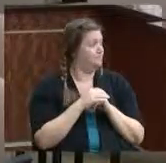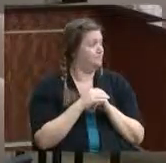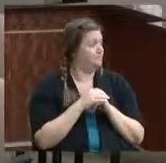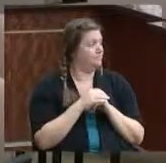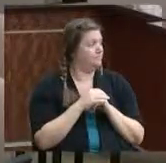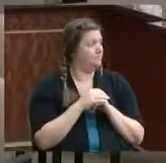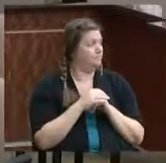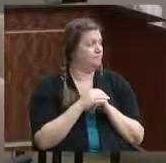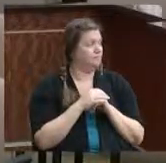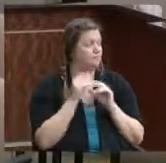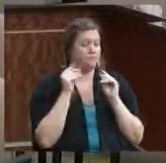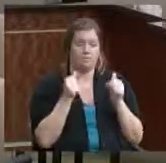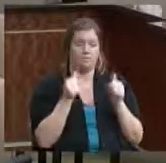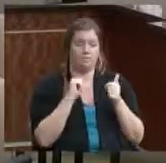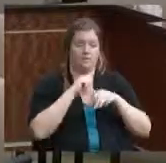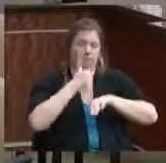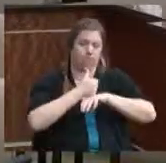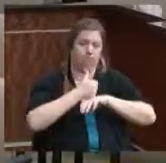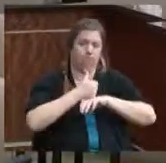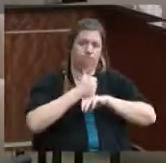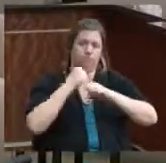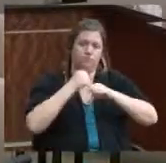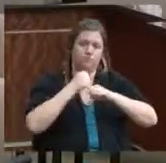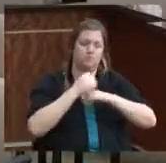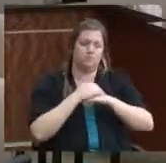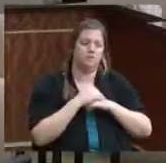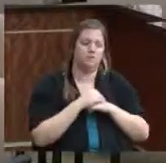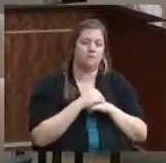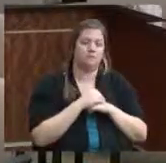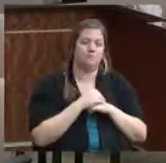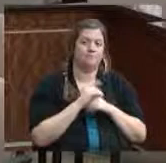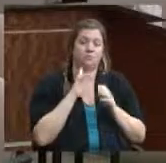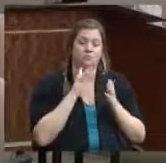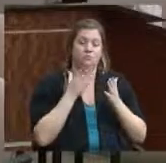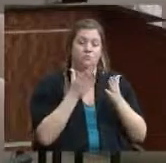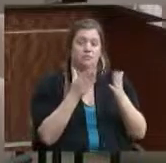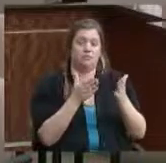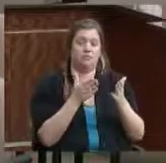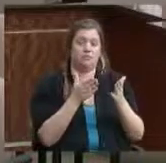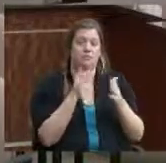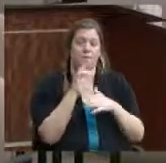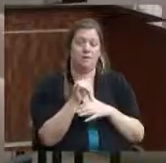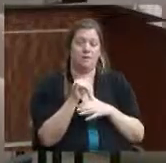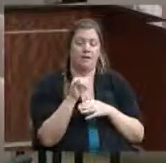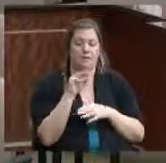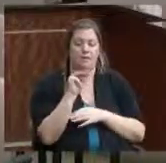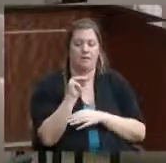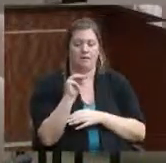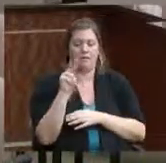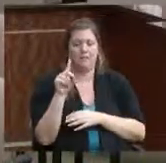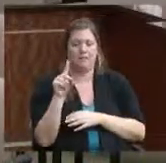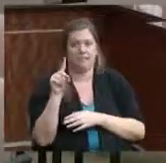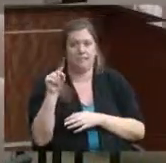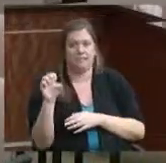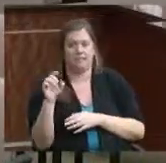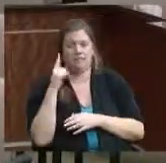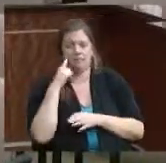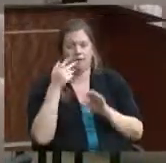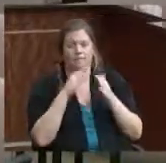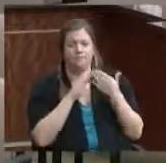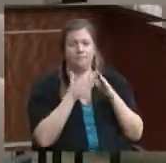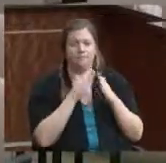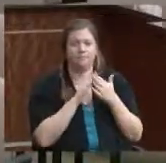that are immediately stabilized. These are the recommendations that are recommended by the MDE in order for the city to